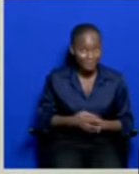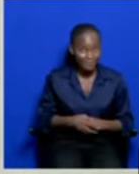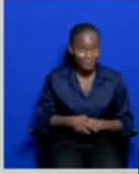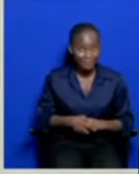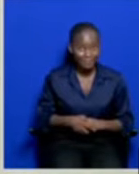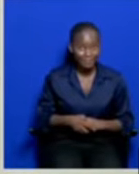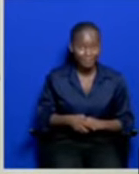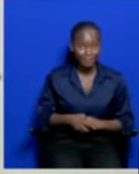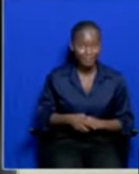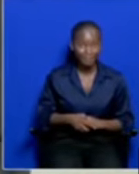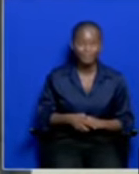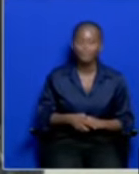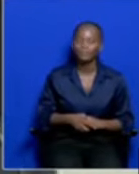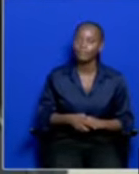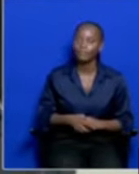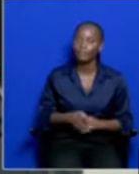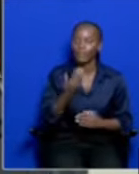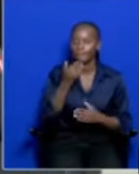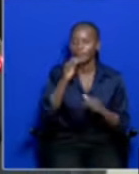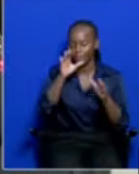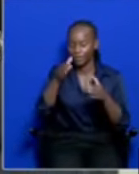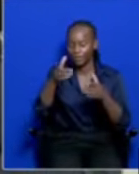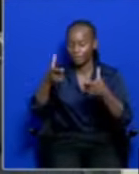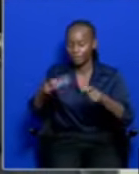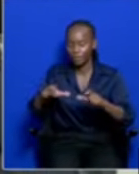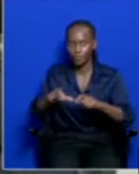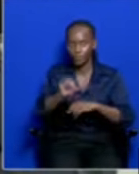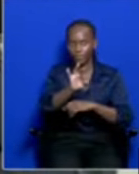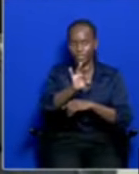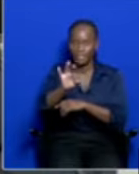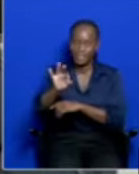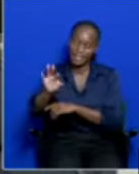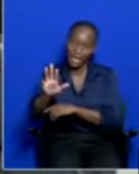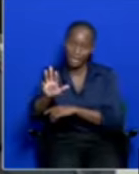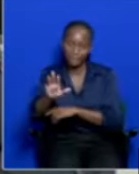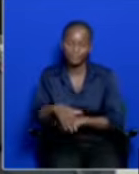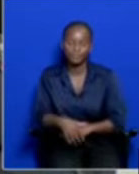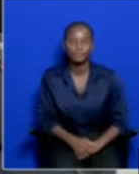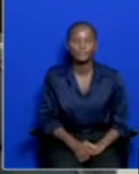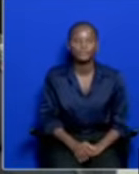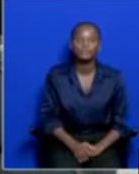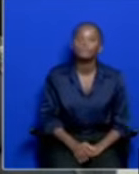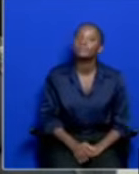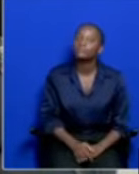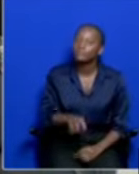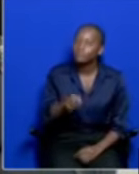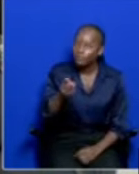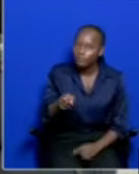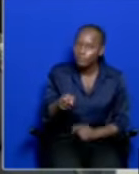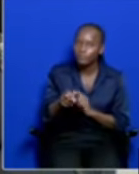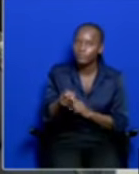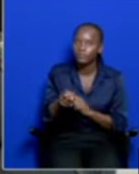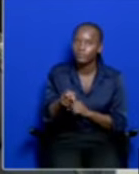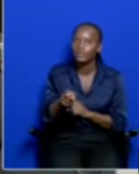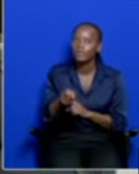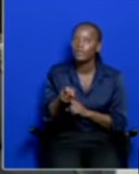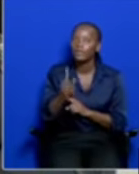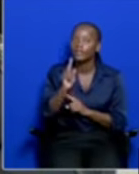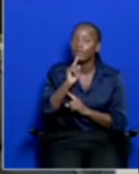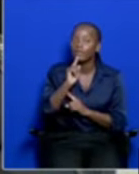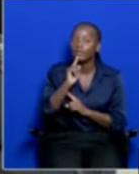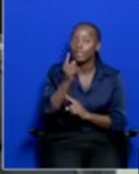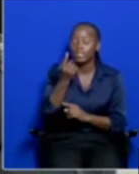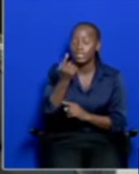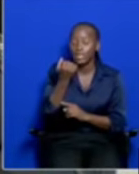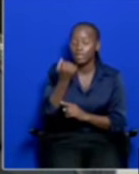39. In addition, the property was released to an individual who claimed to be the